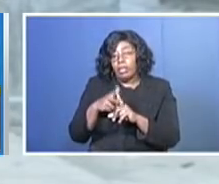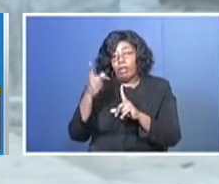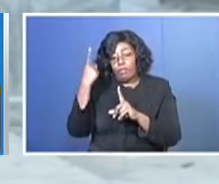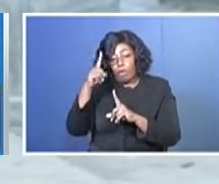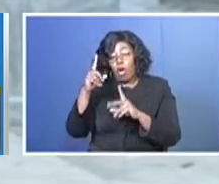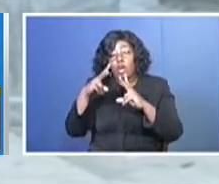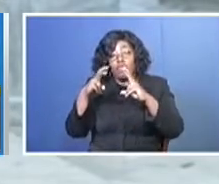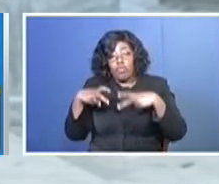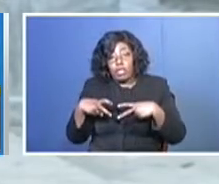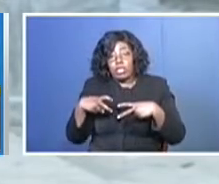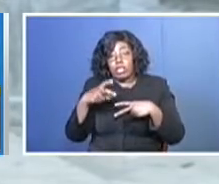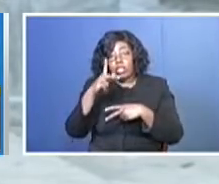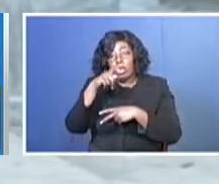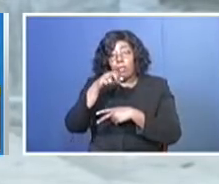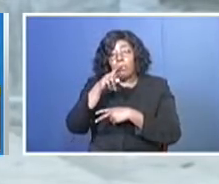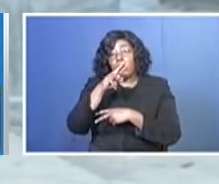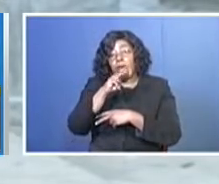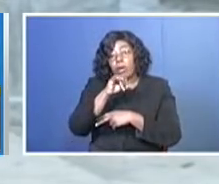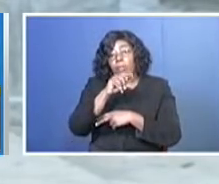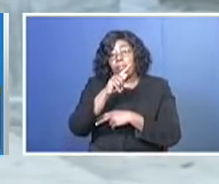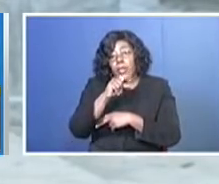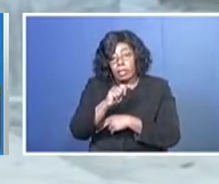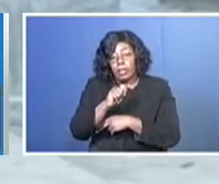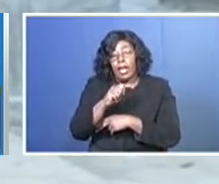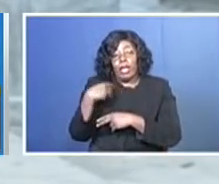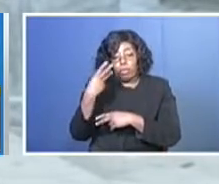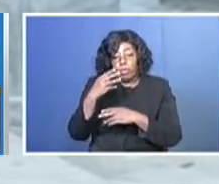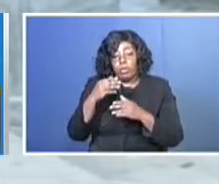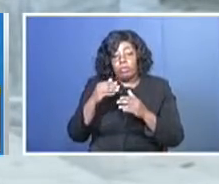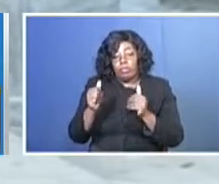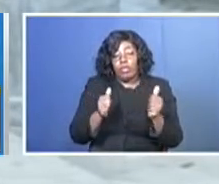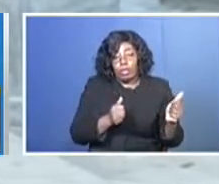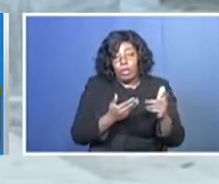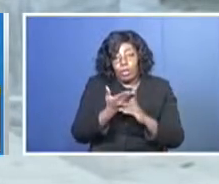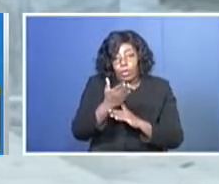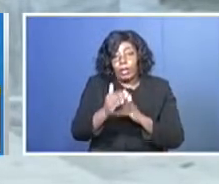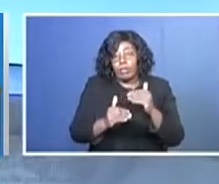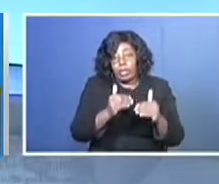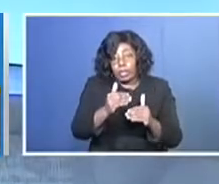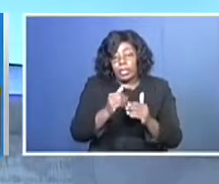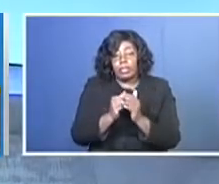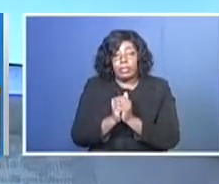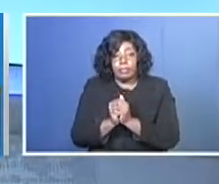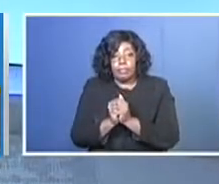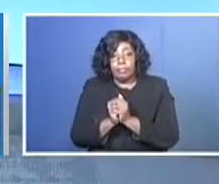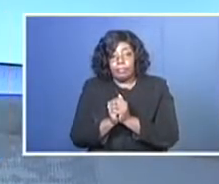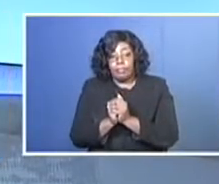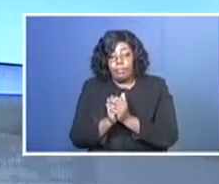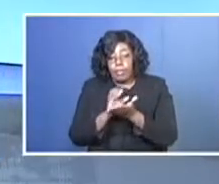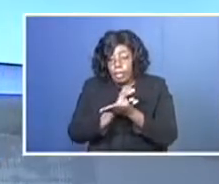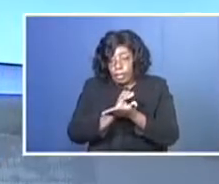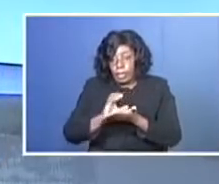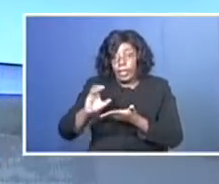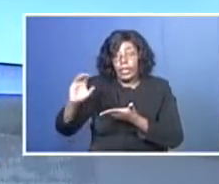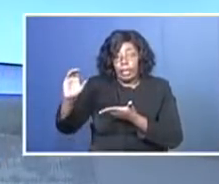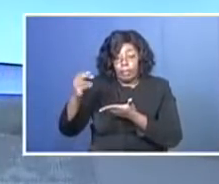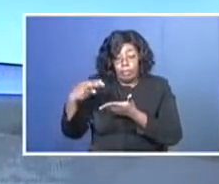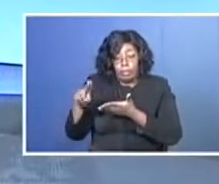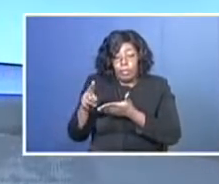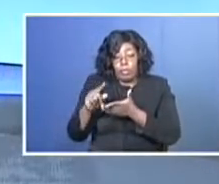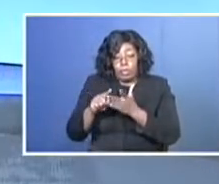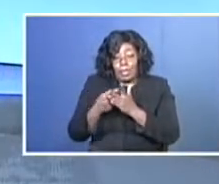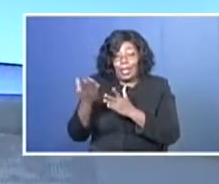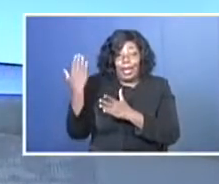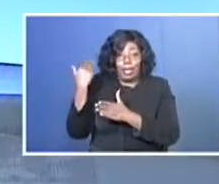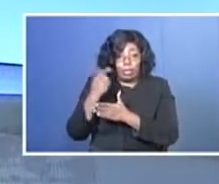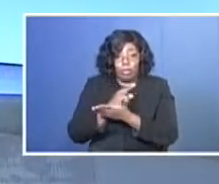research permit, and we will be able to track throughout that whole entire process. The National Cleanup Campaign, scheduled to start last